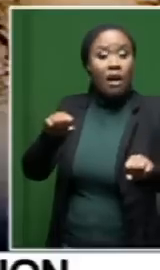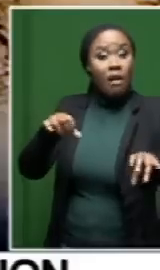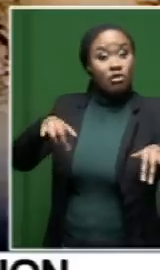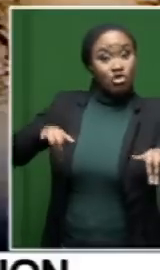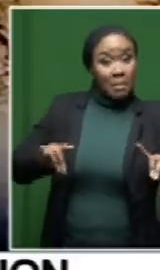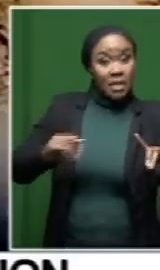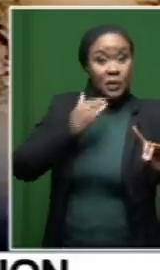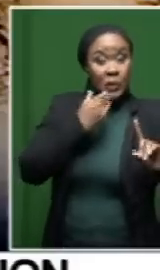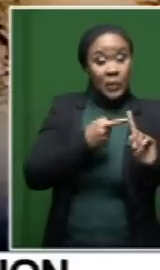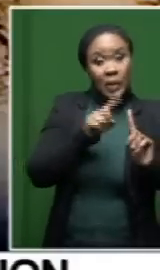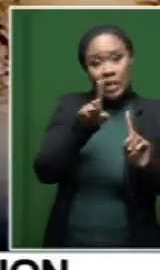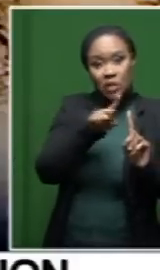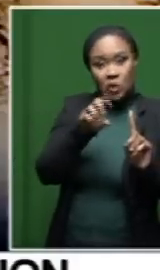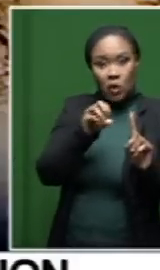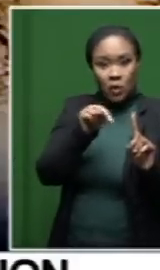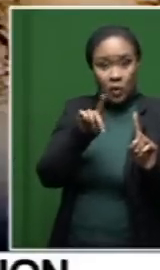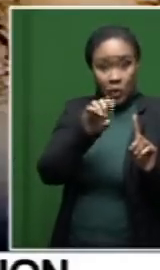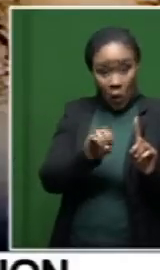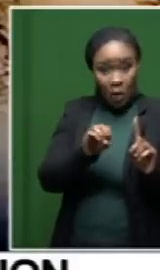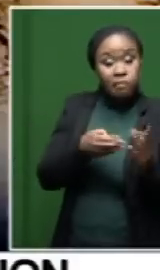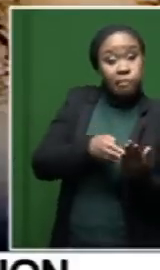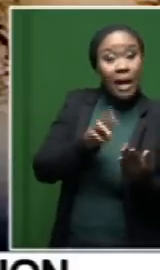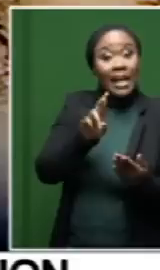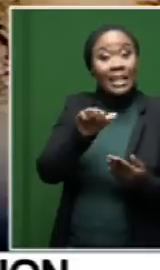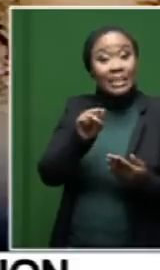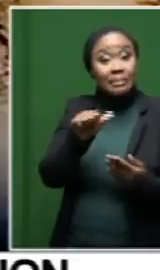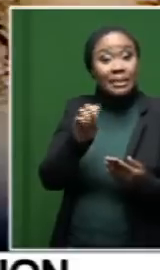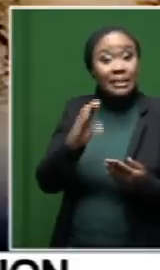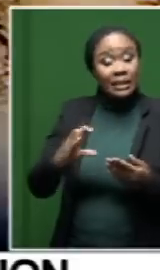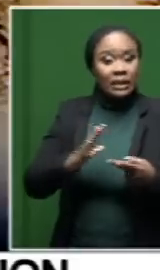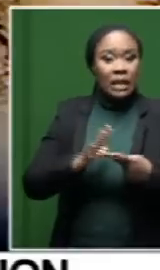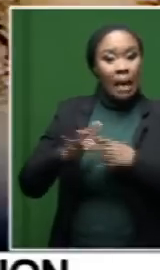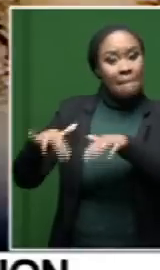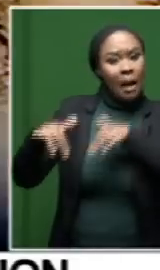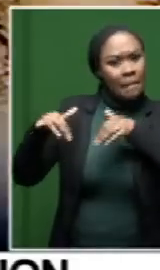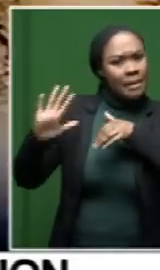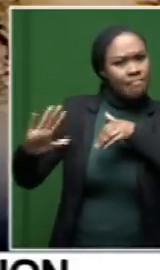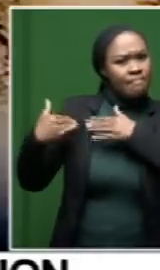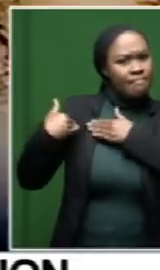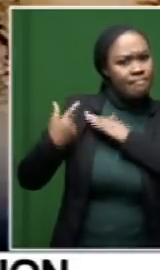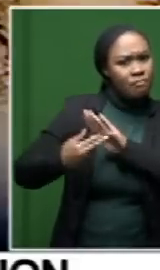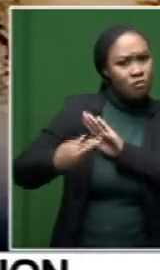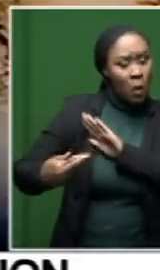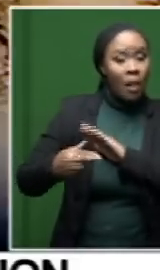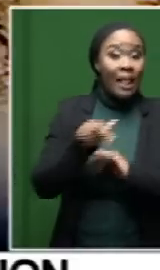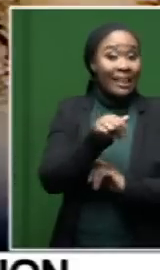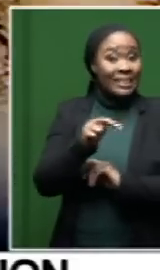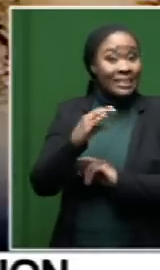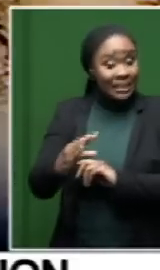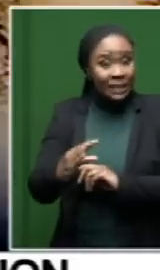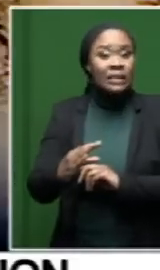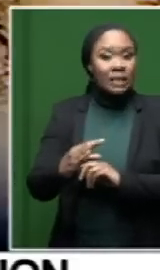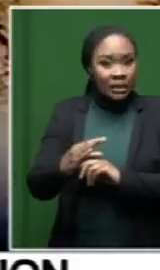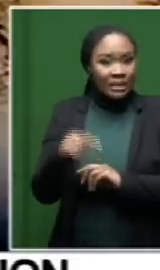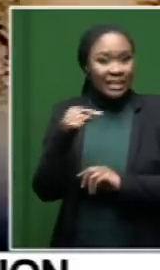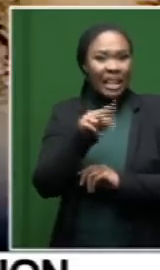Raymond Zondo. The SABC, the Waterkloof landing, Parliament's oversight role, the role of the ANC are just some of the new additions in the